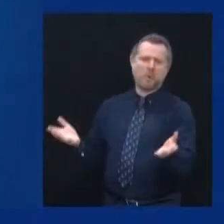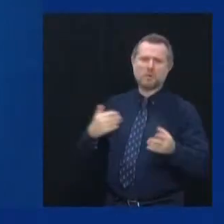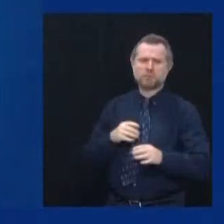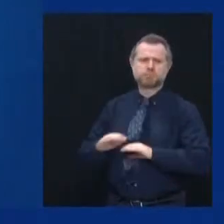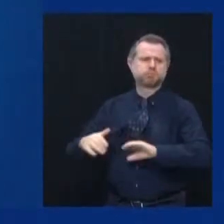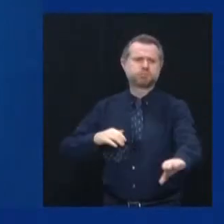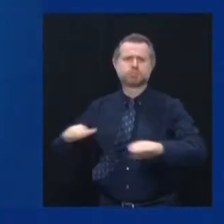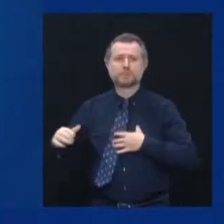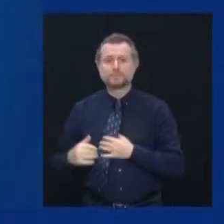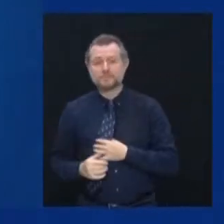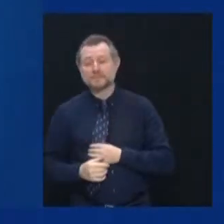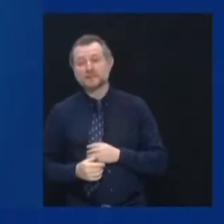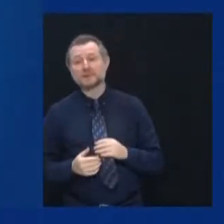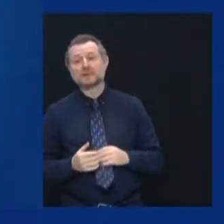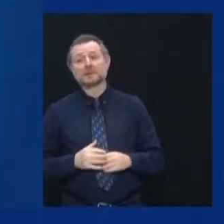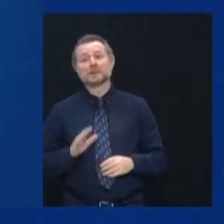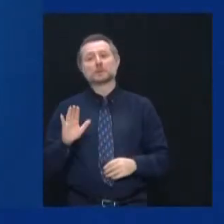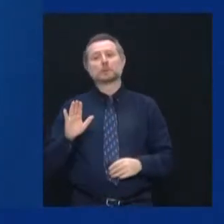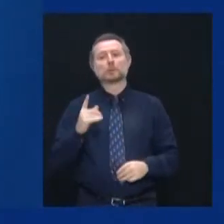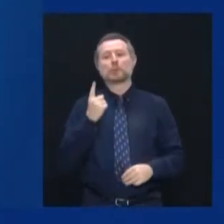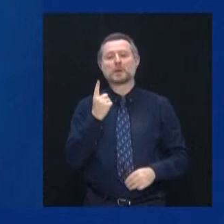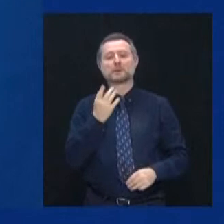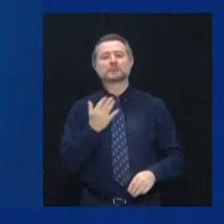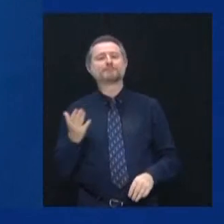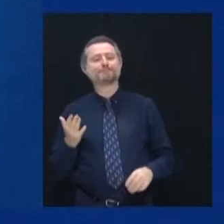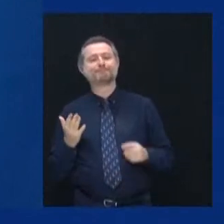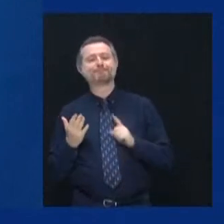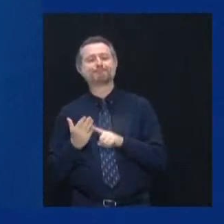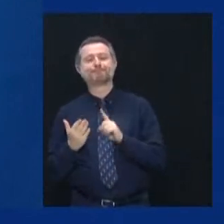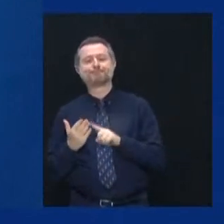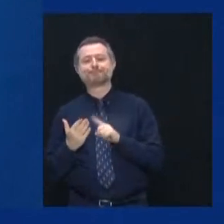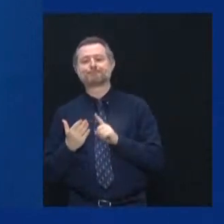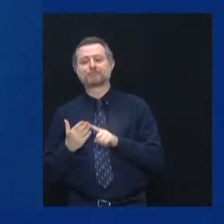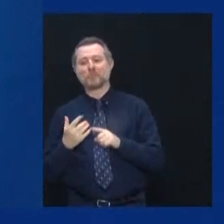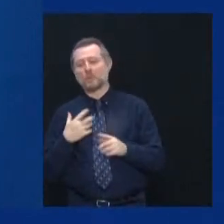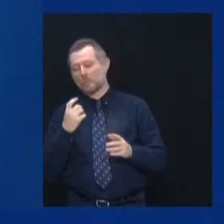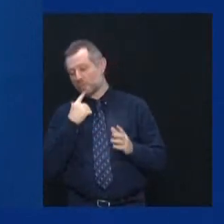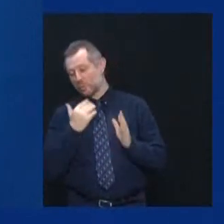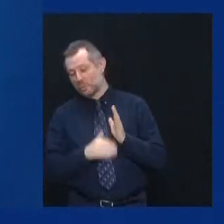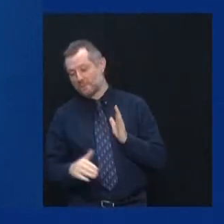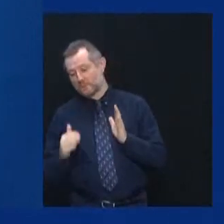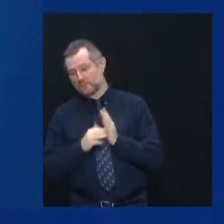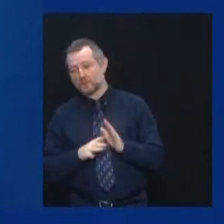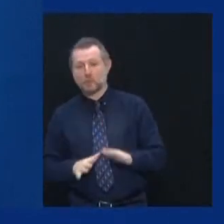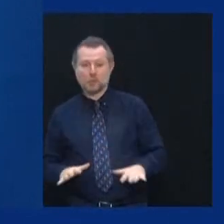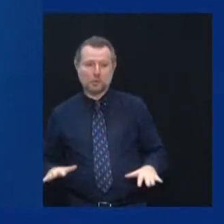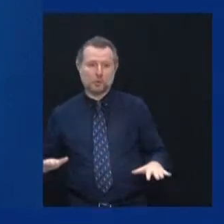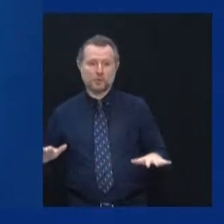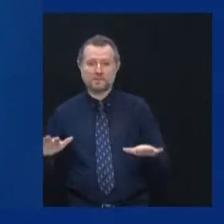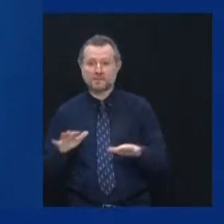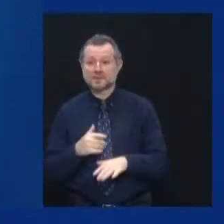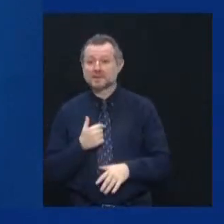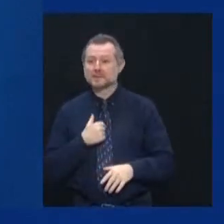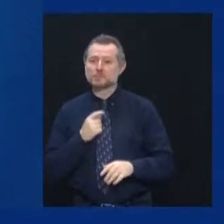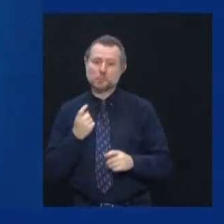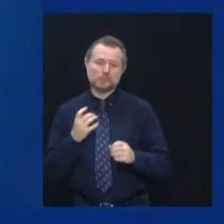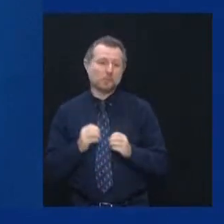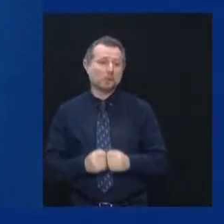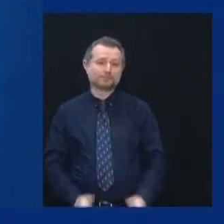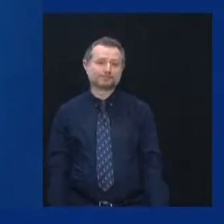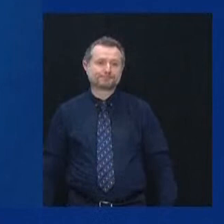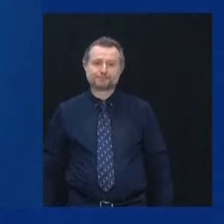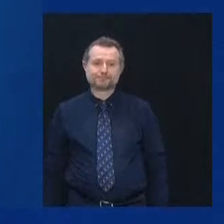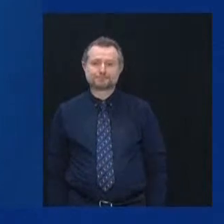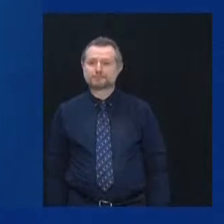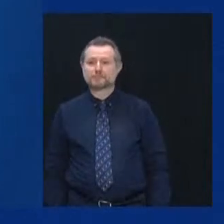But the one refrain, which everyone will say, is, I need more. Every local health department is